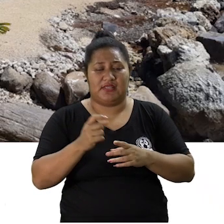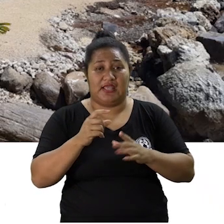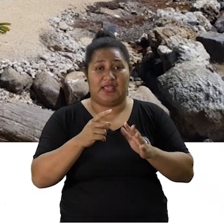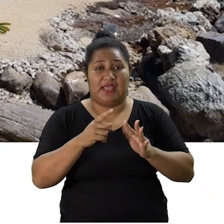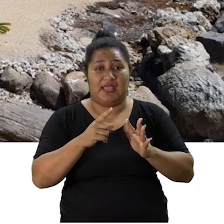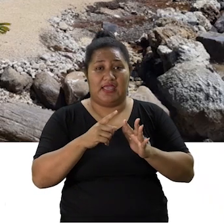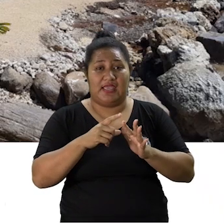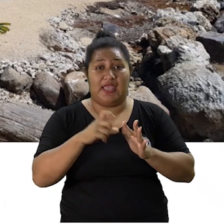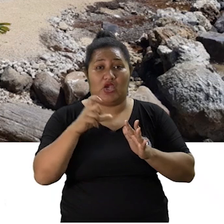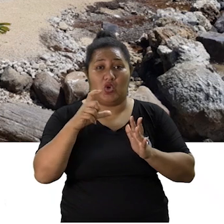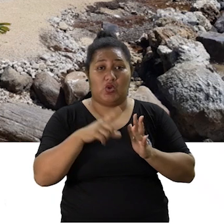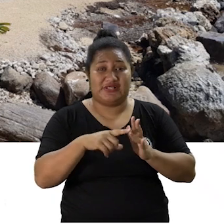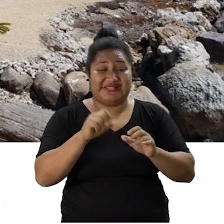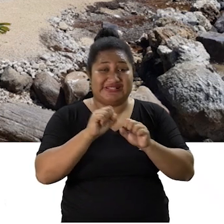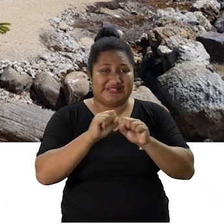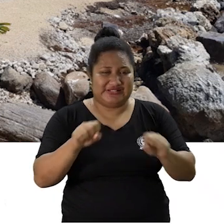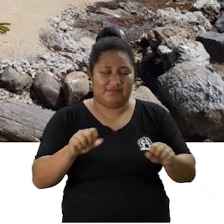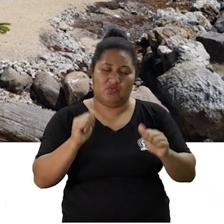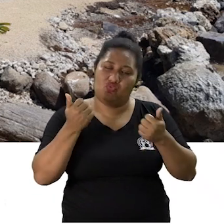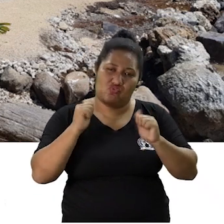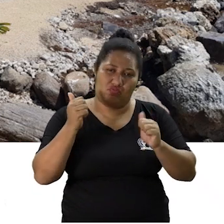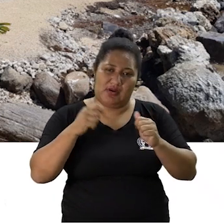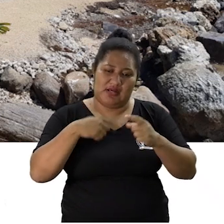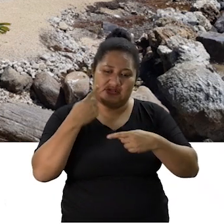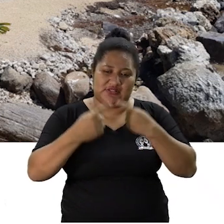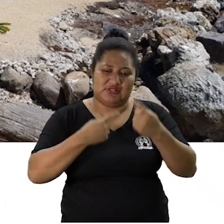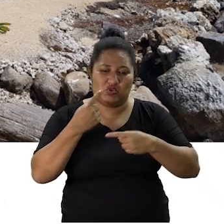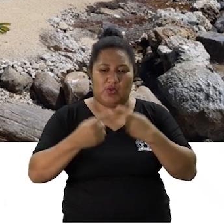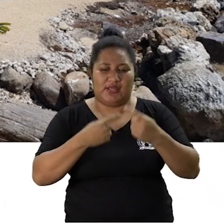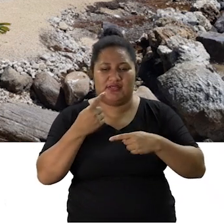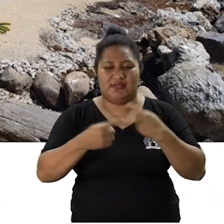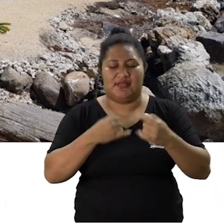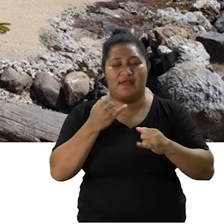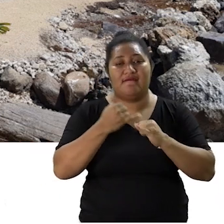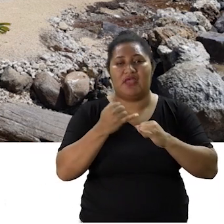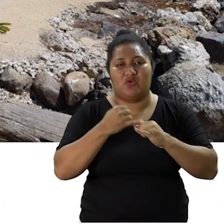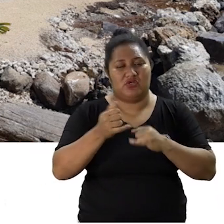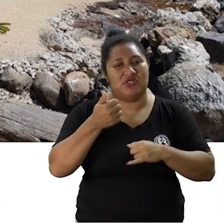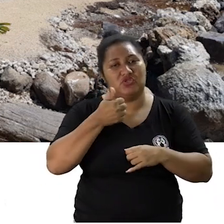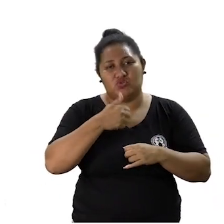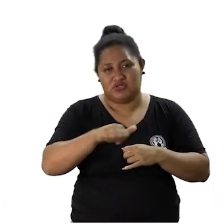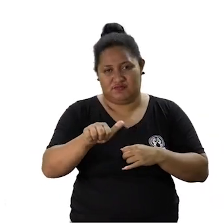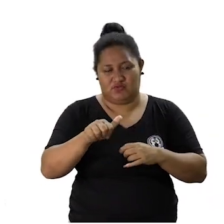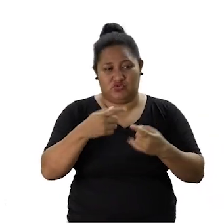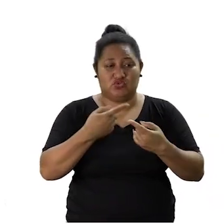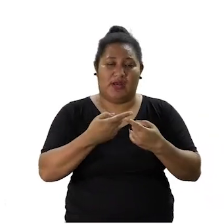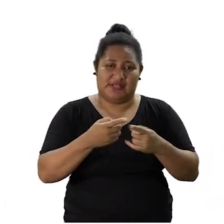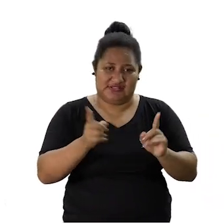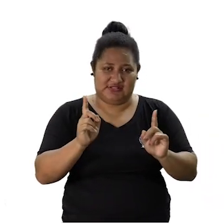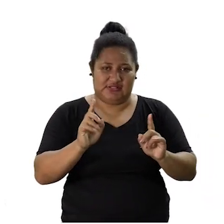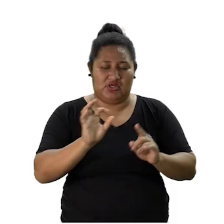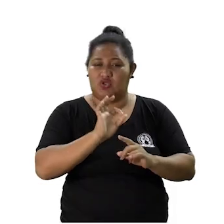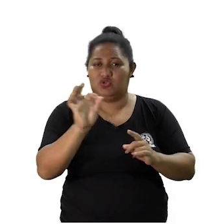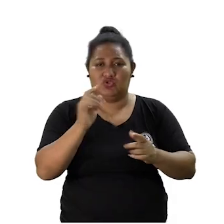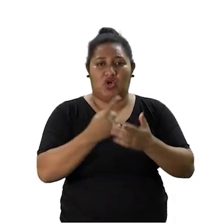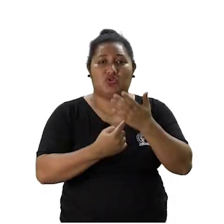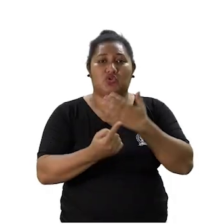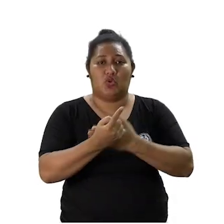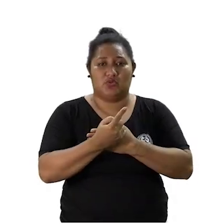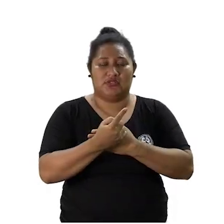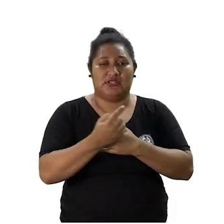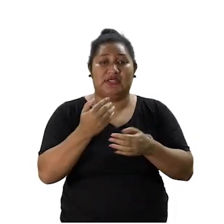ecosystem and it's le monta to taltala noai. It's very useful to us, not only in